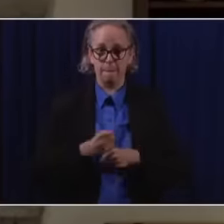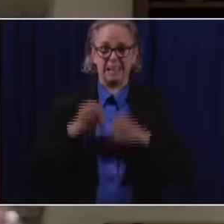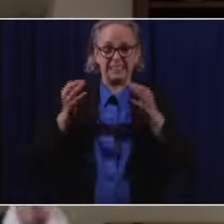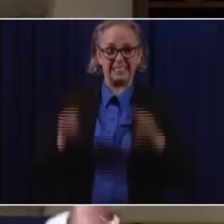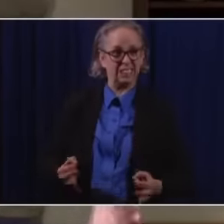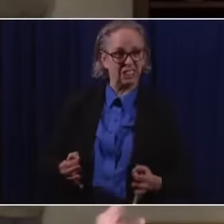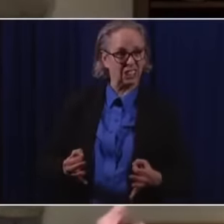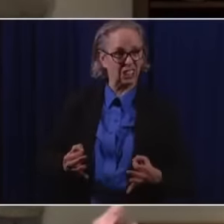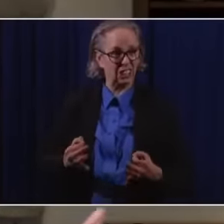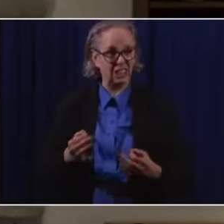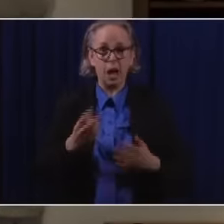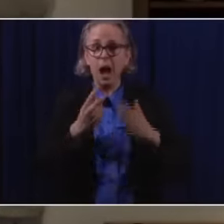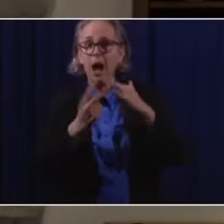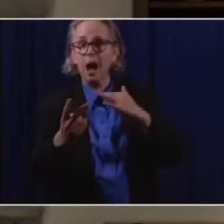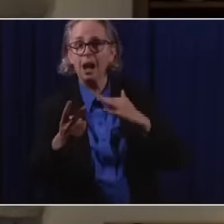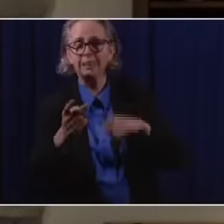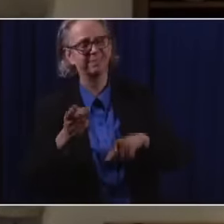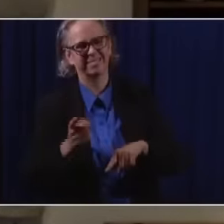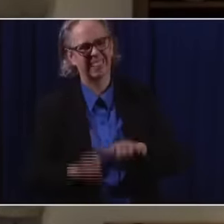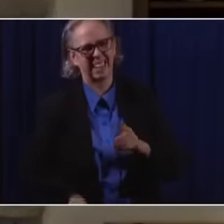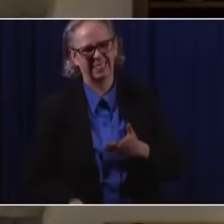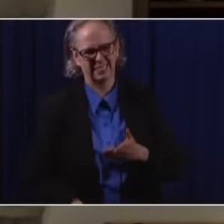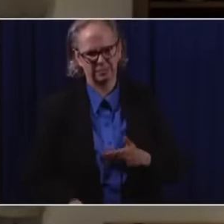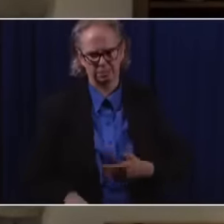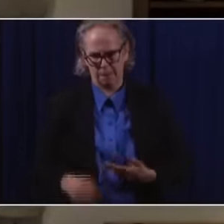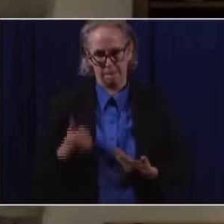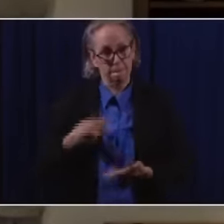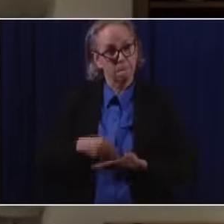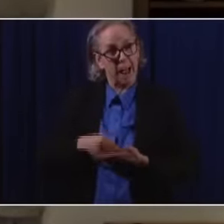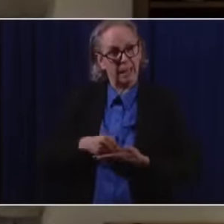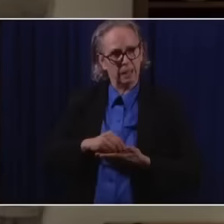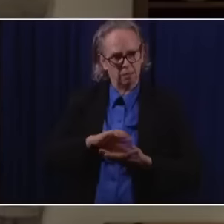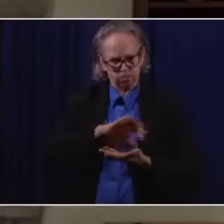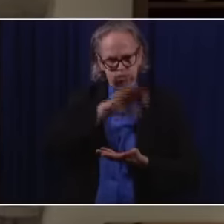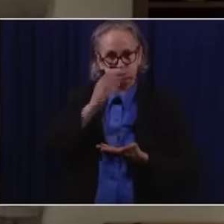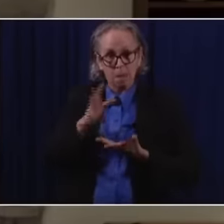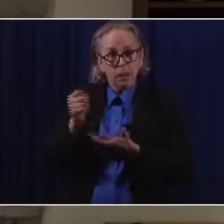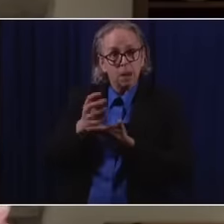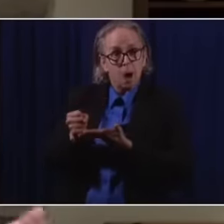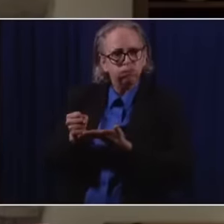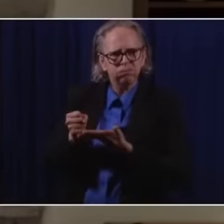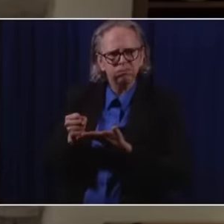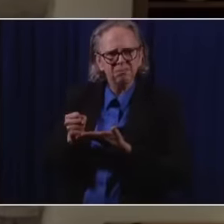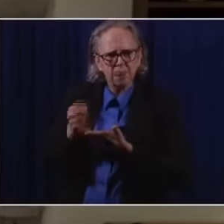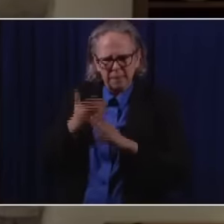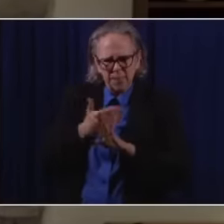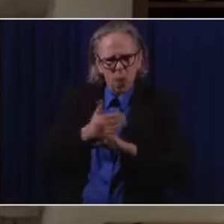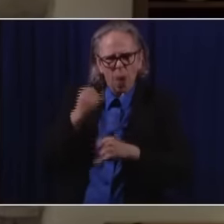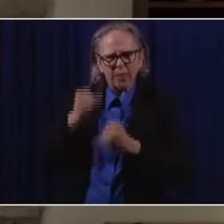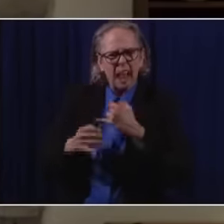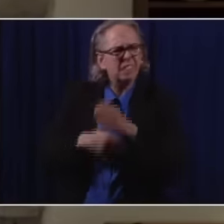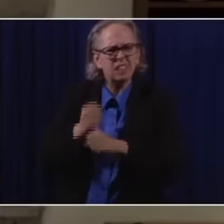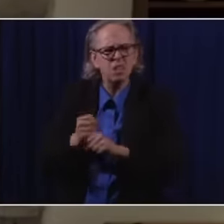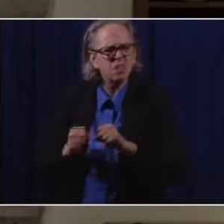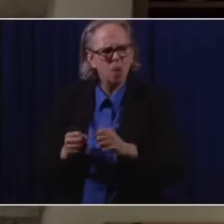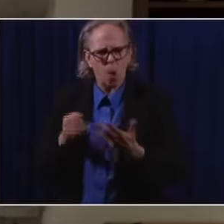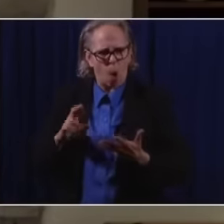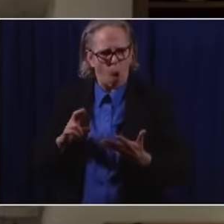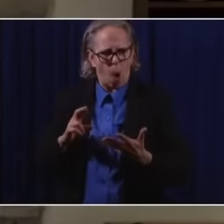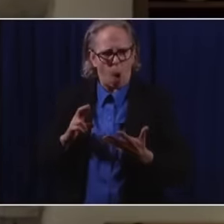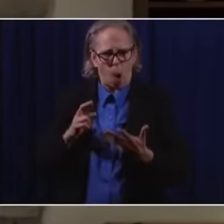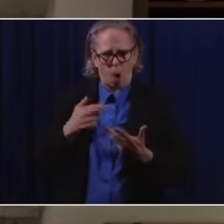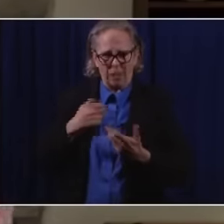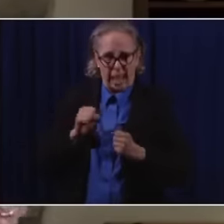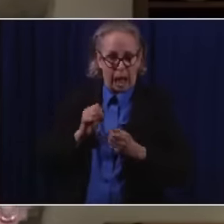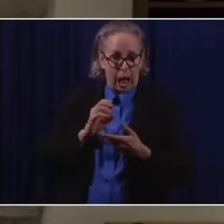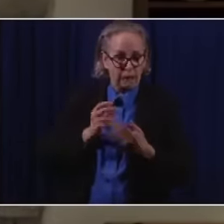this money across the line on 31st of December into the next year, or can't we? And